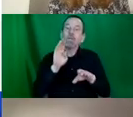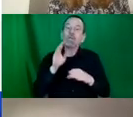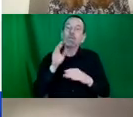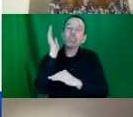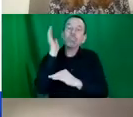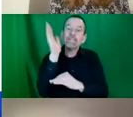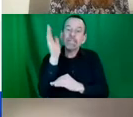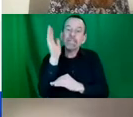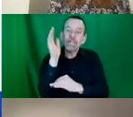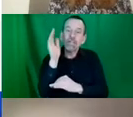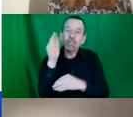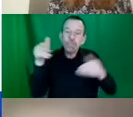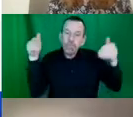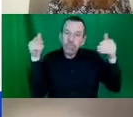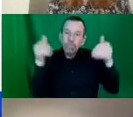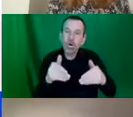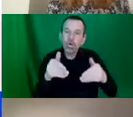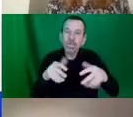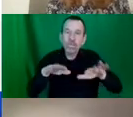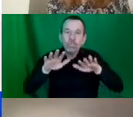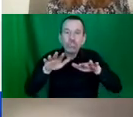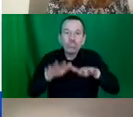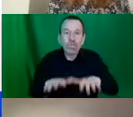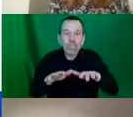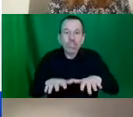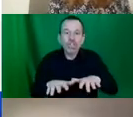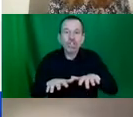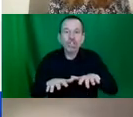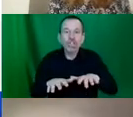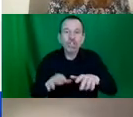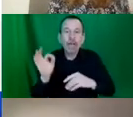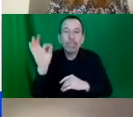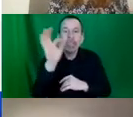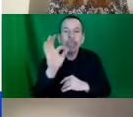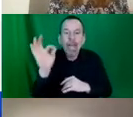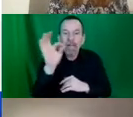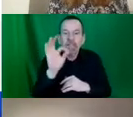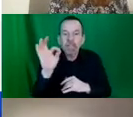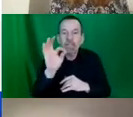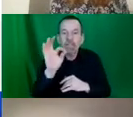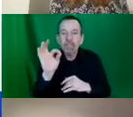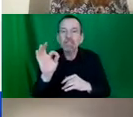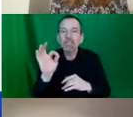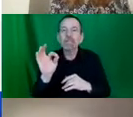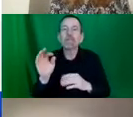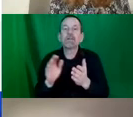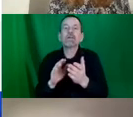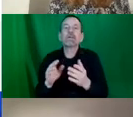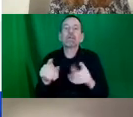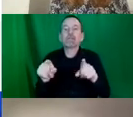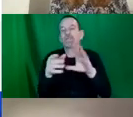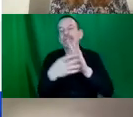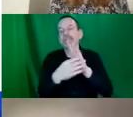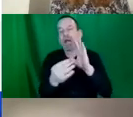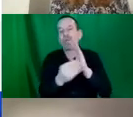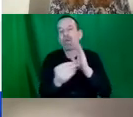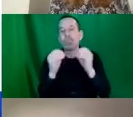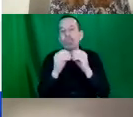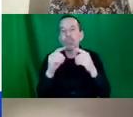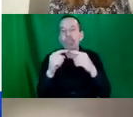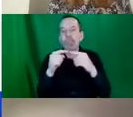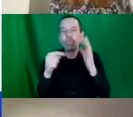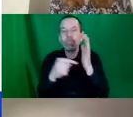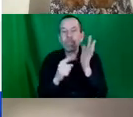main pests prevalent in the UK, which pose a risk to our collections, such as pest beetles, moths, and damp